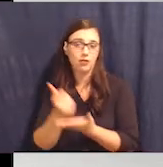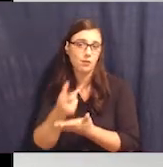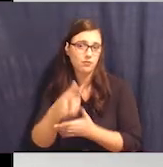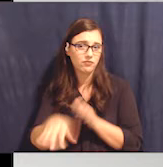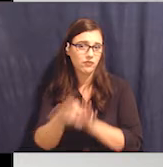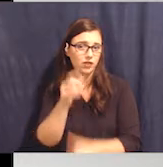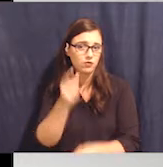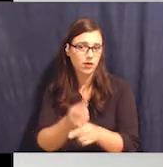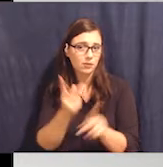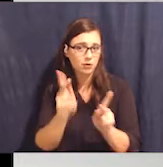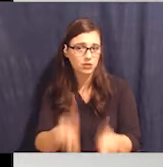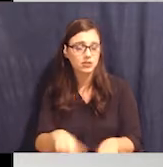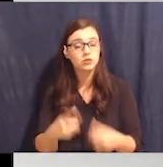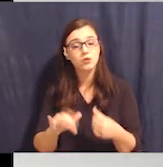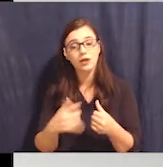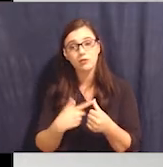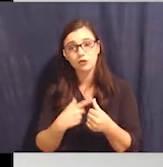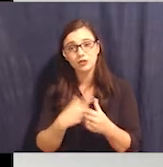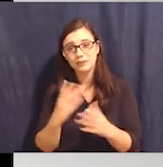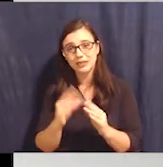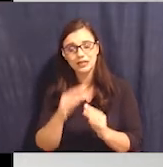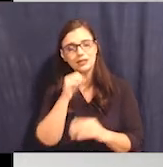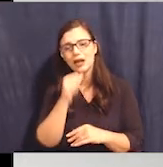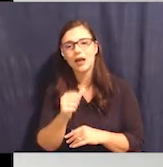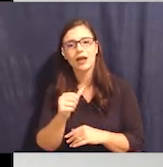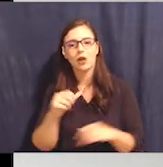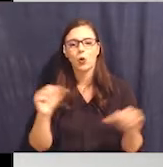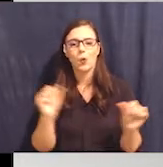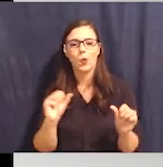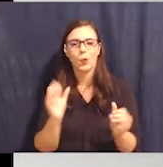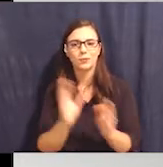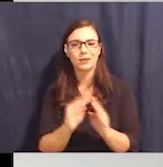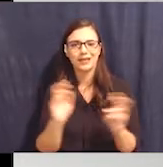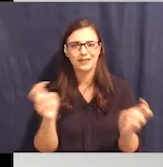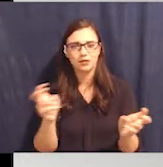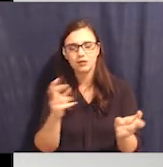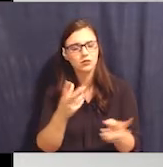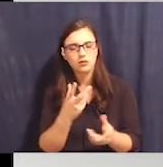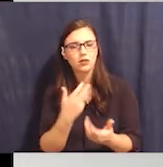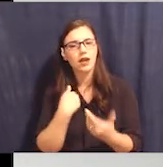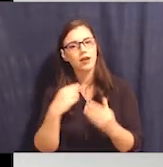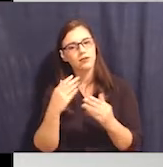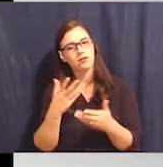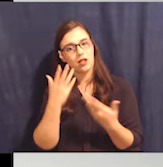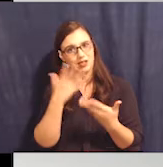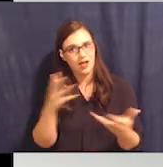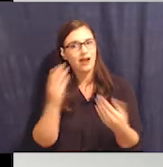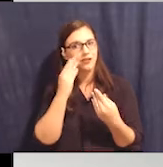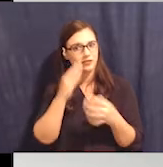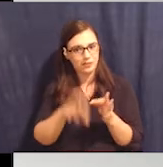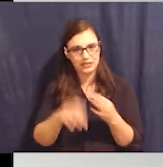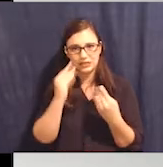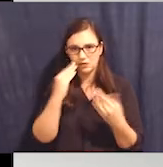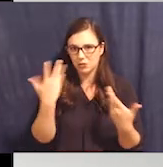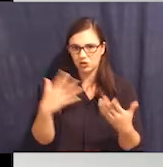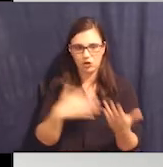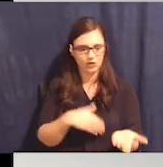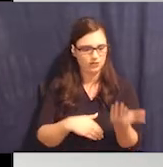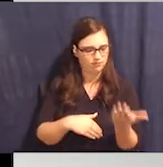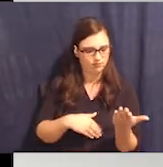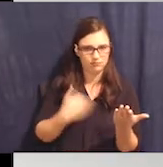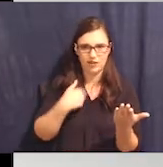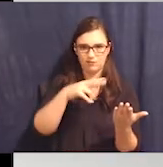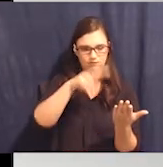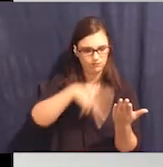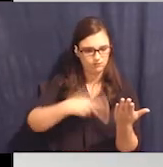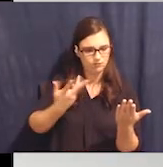person. So the first meeting would not be a cold meeting. He'll have a lot of the basic information they'll go over with